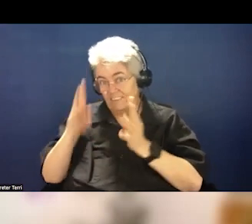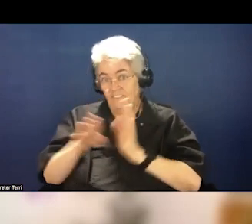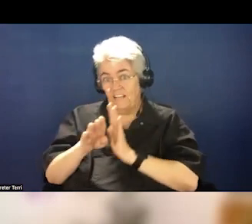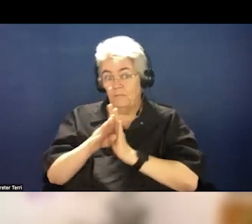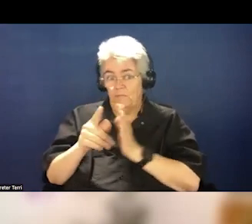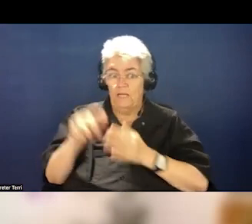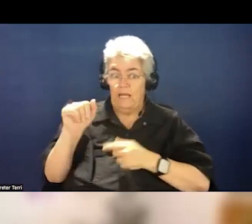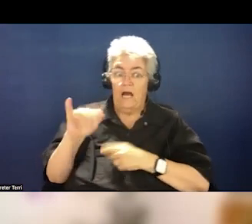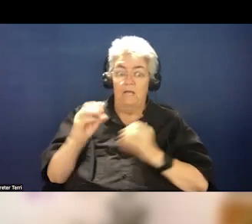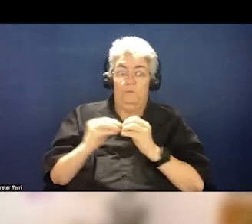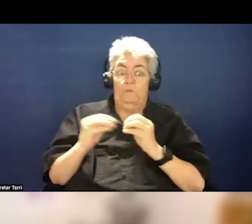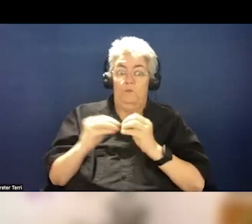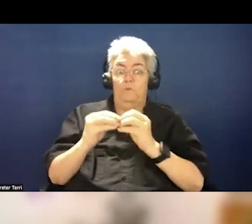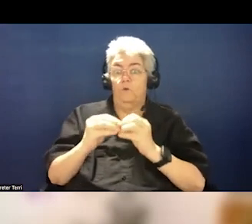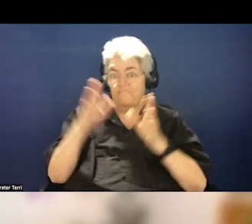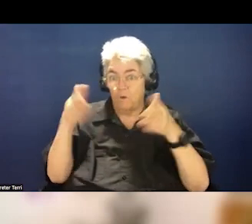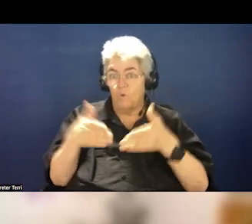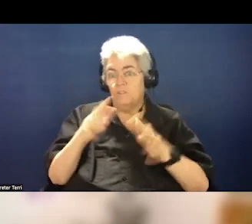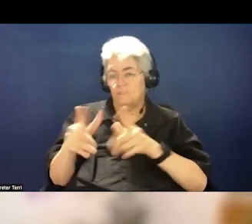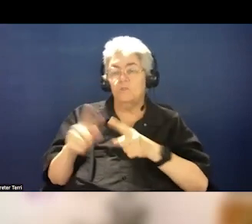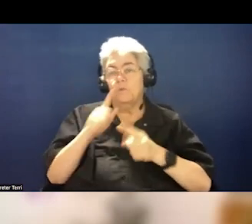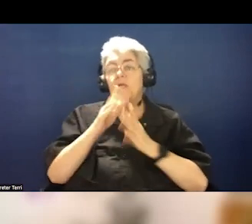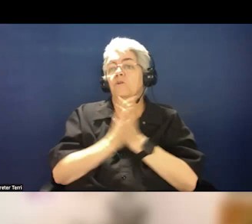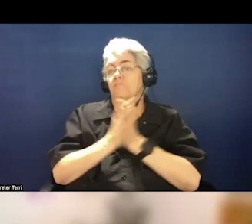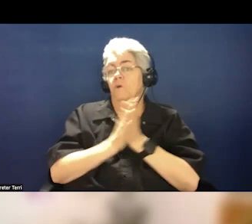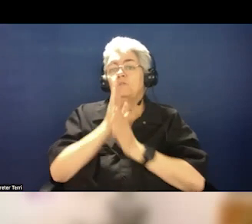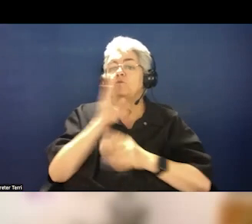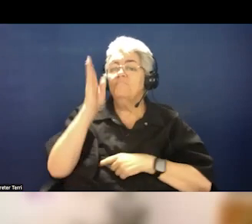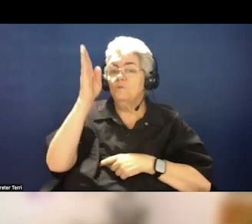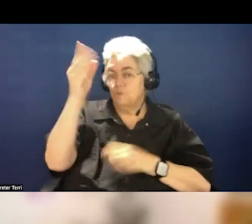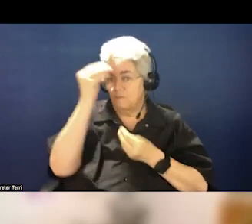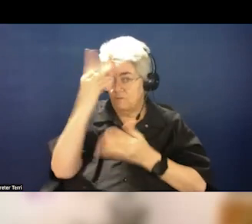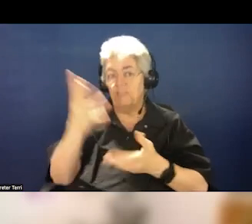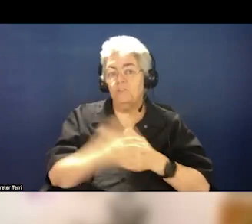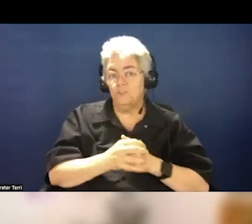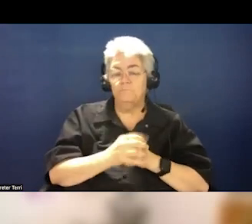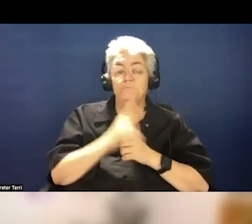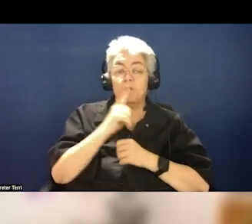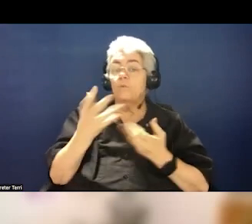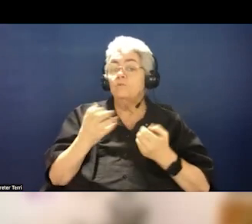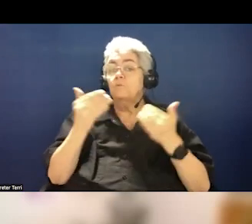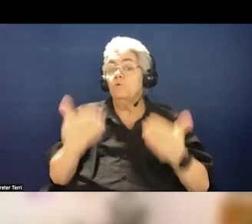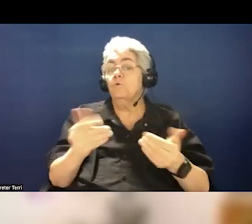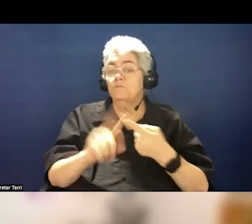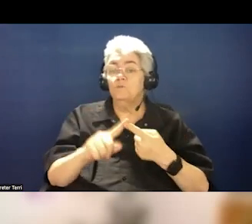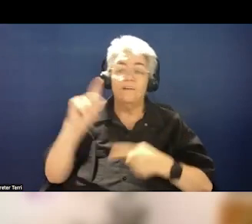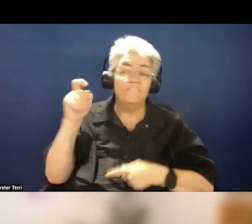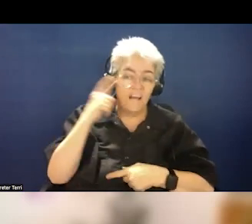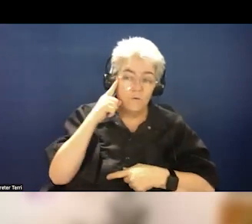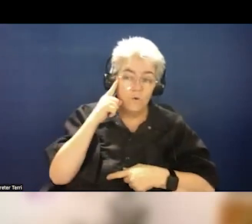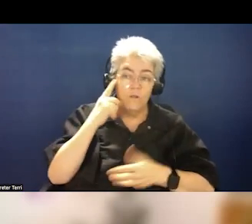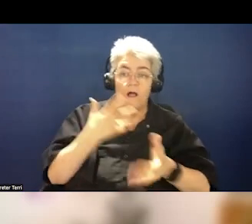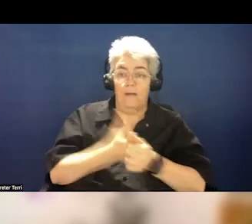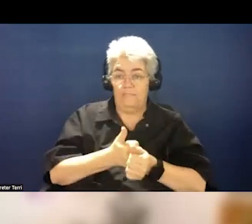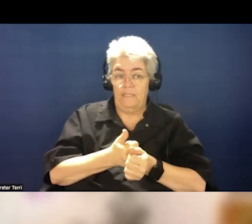focus. So we'll look forward to future information as well. So I want to move now to our federal updates, and we